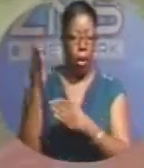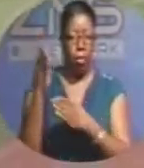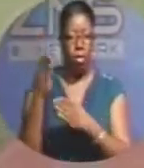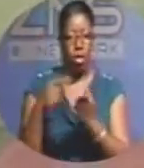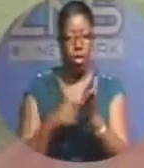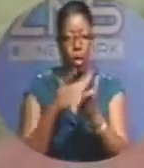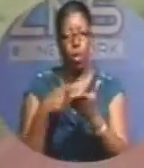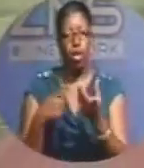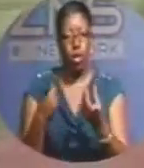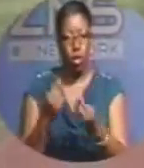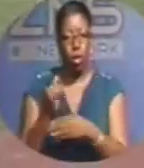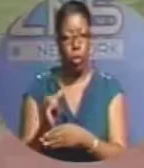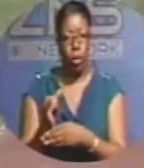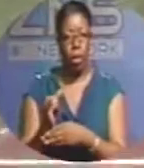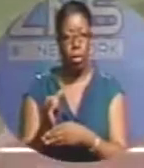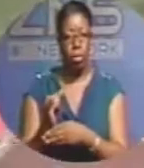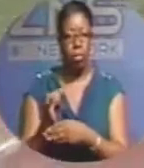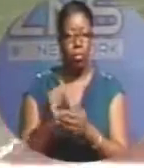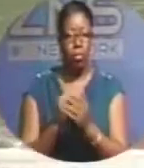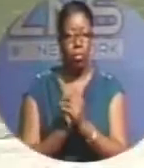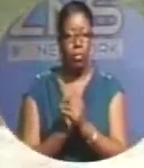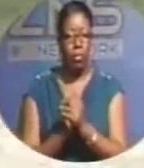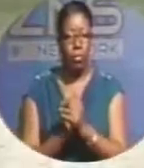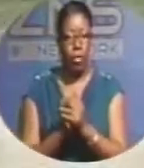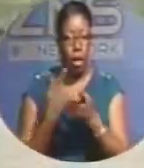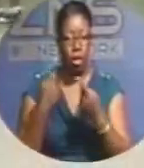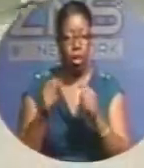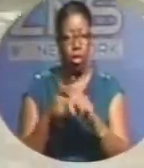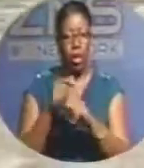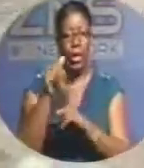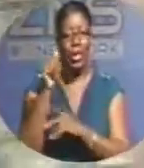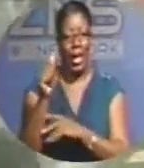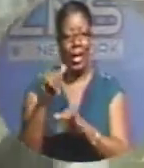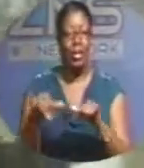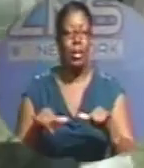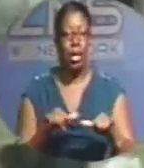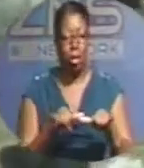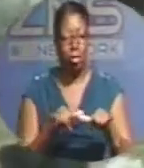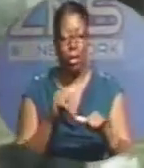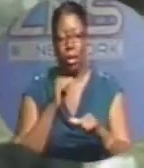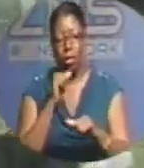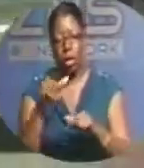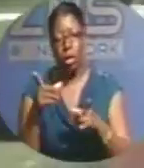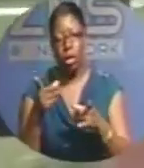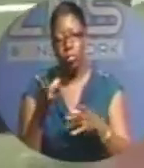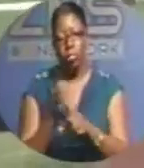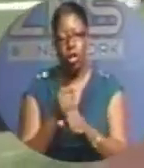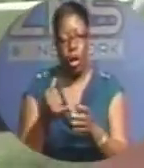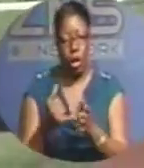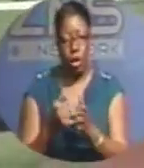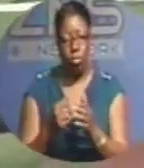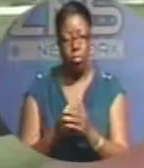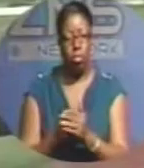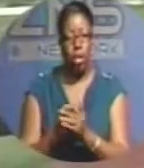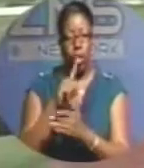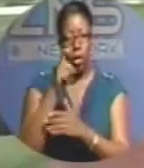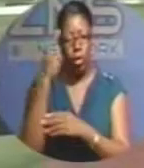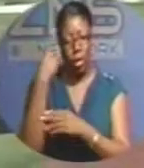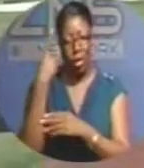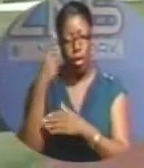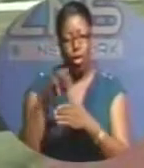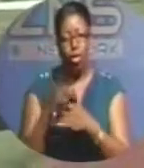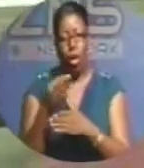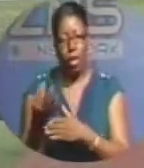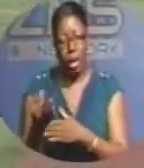But fortunately, I jumped that, trying to get the A standard, but I didn't. Where do you think you fell down in terms of trying to go after